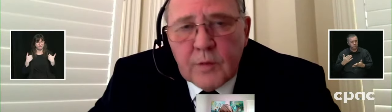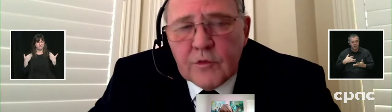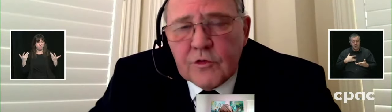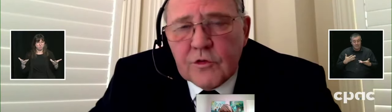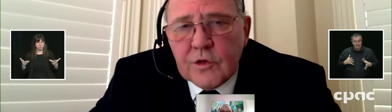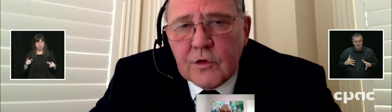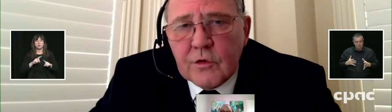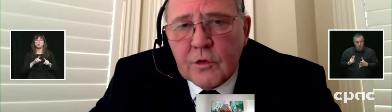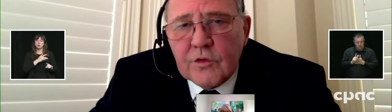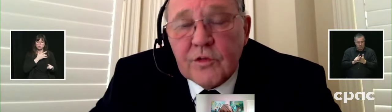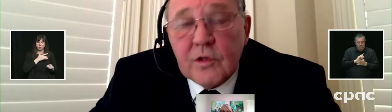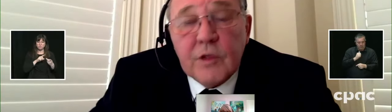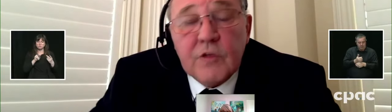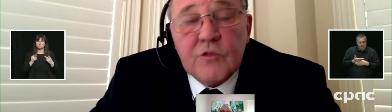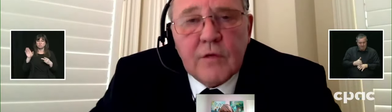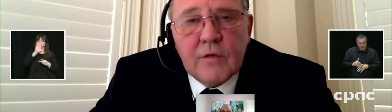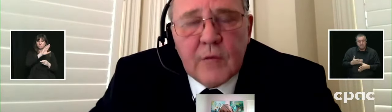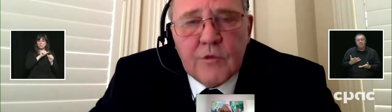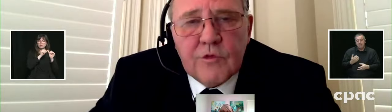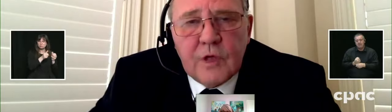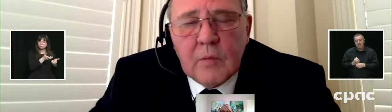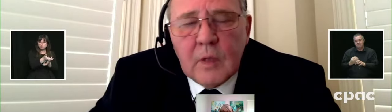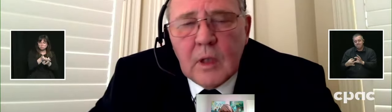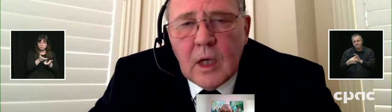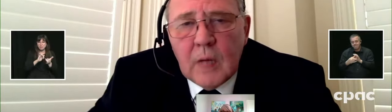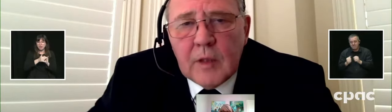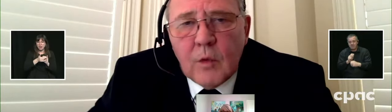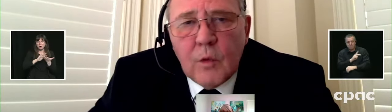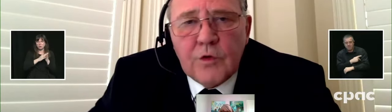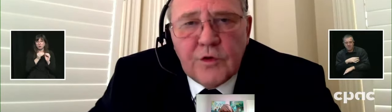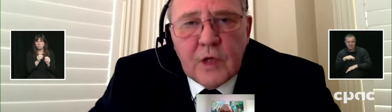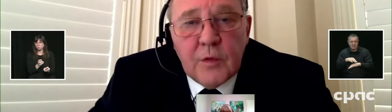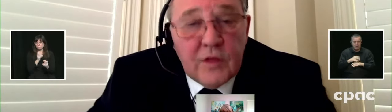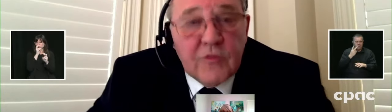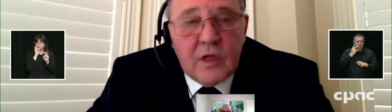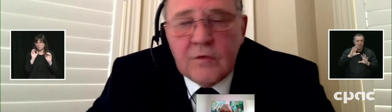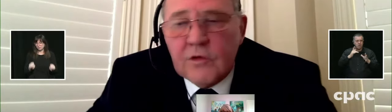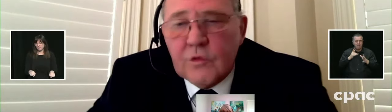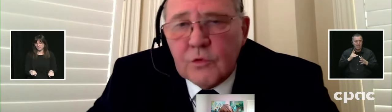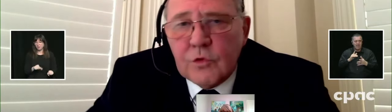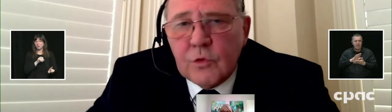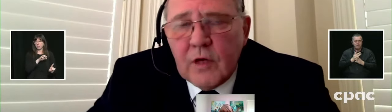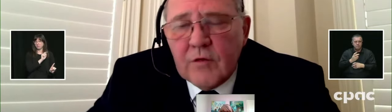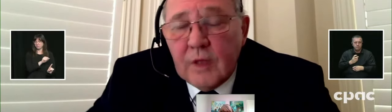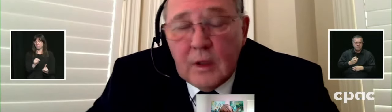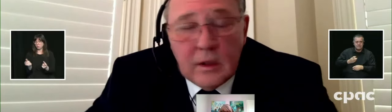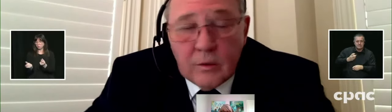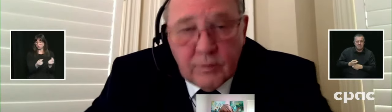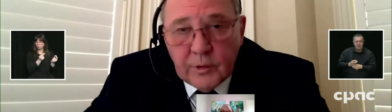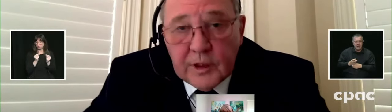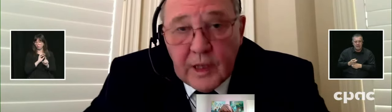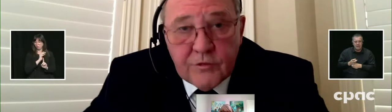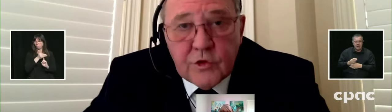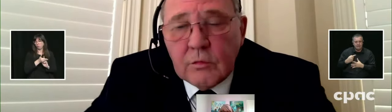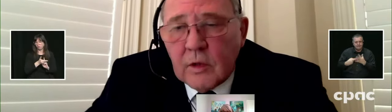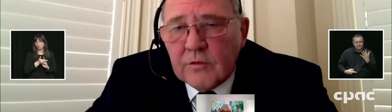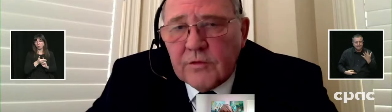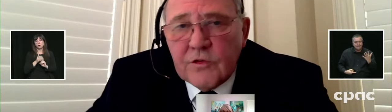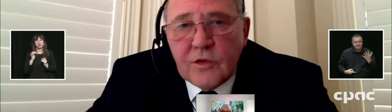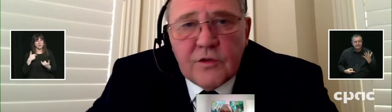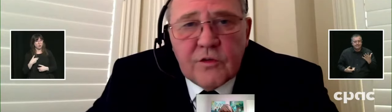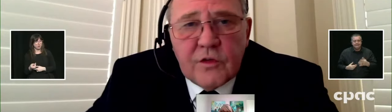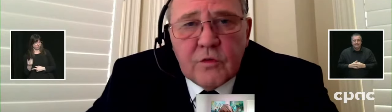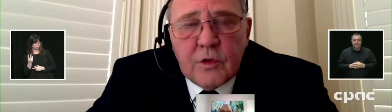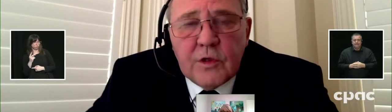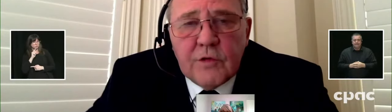with the provinces and territories to see if we can strengthen that regime in order to deal with these individuals who have, you know, we now have two very